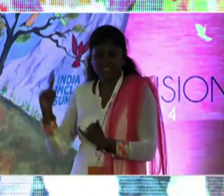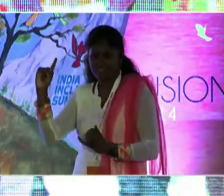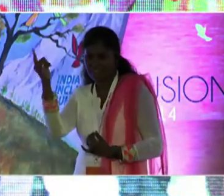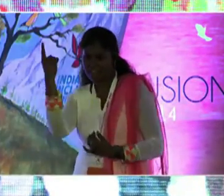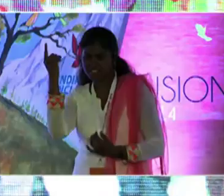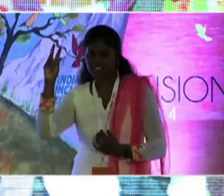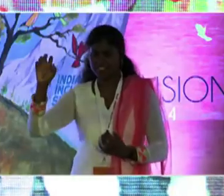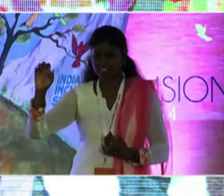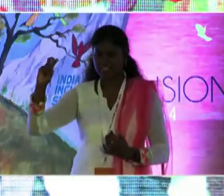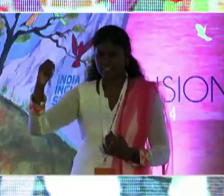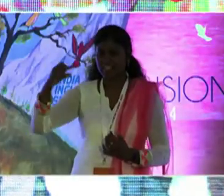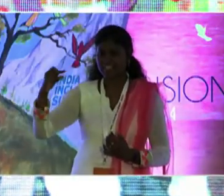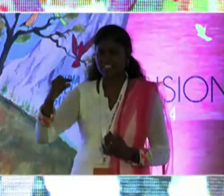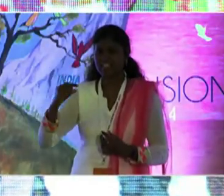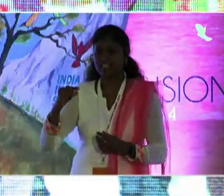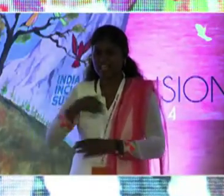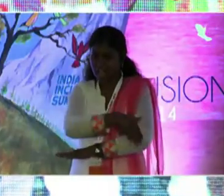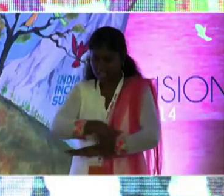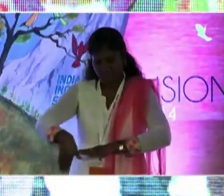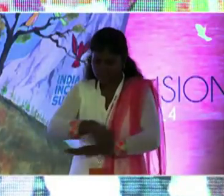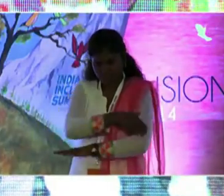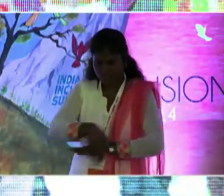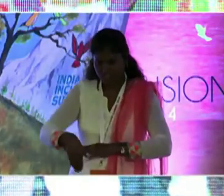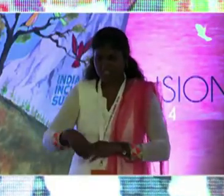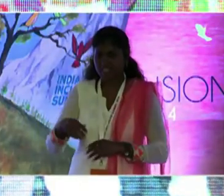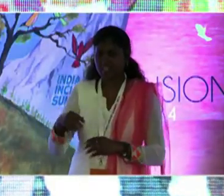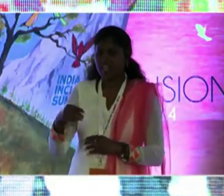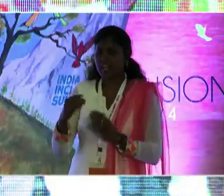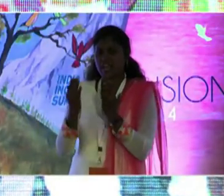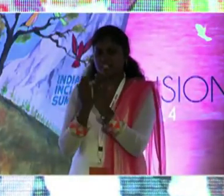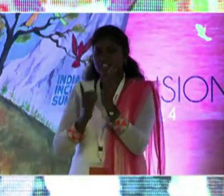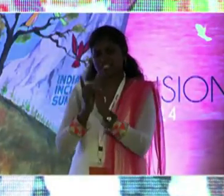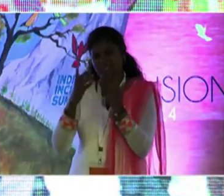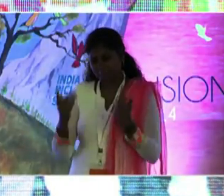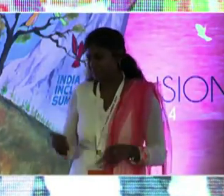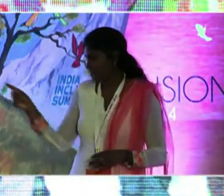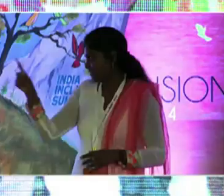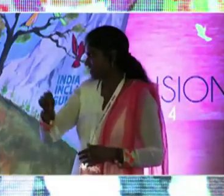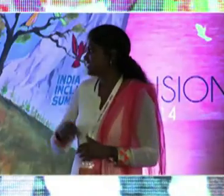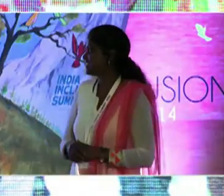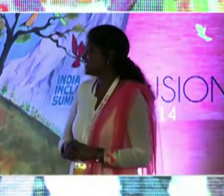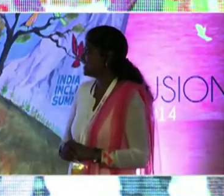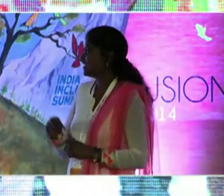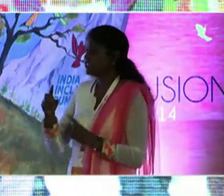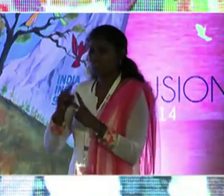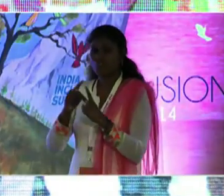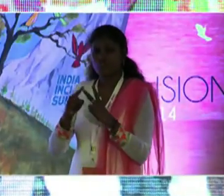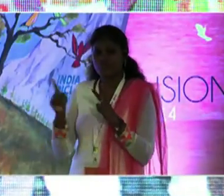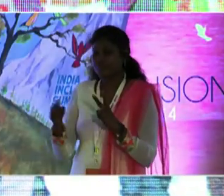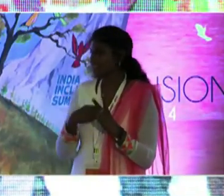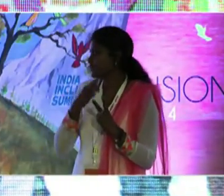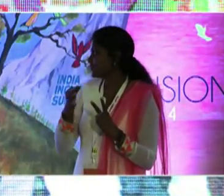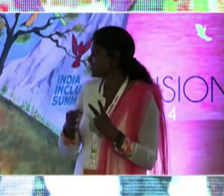I feel a bit proud telling that I have made a small contribution in that. Two things.